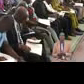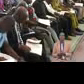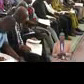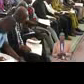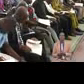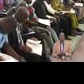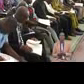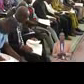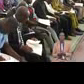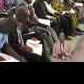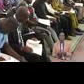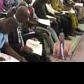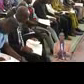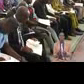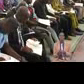name.